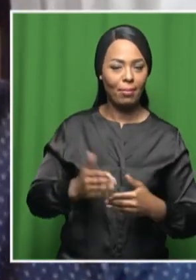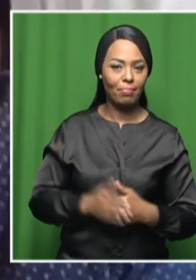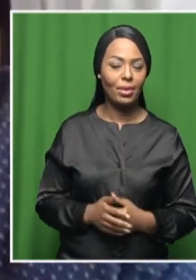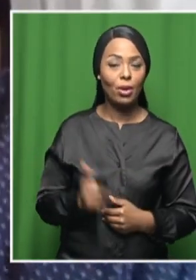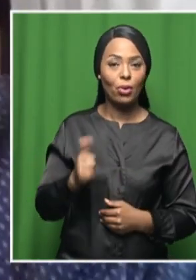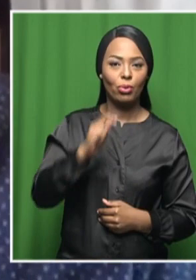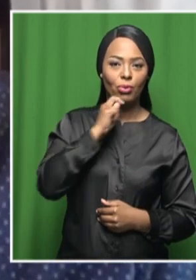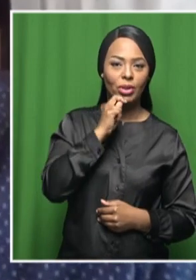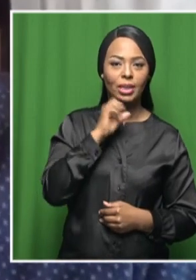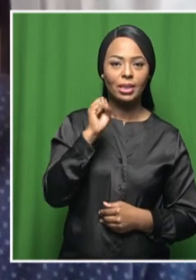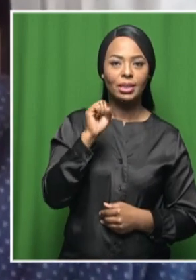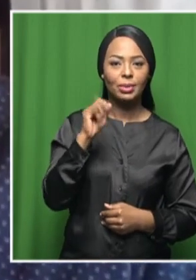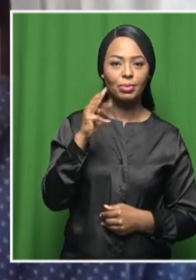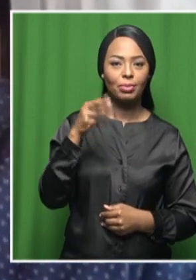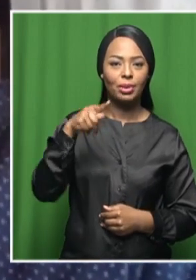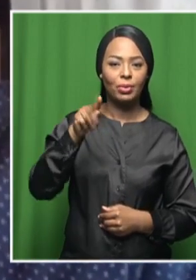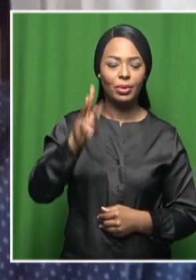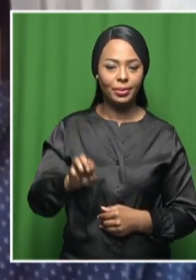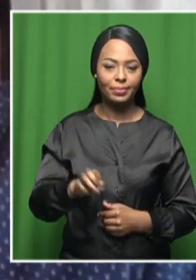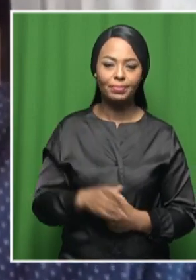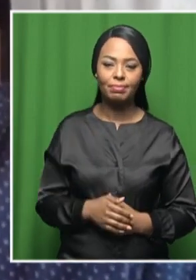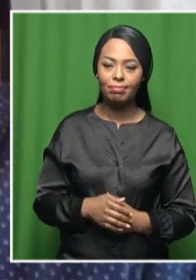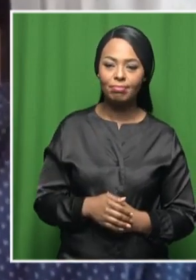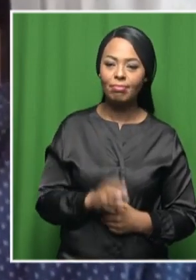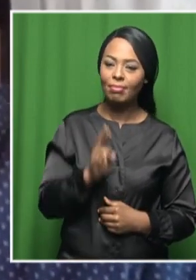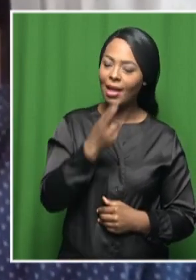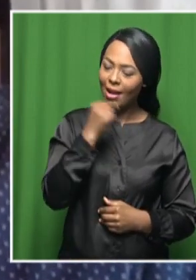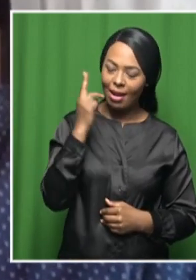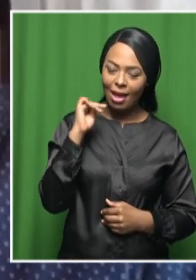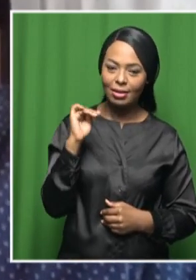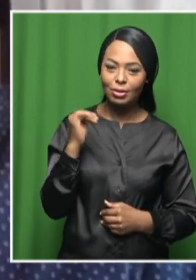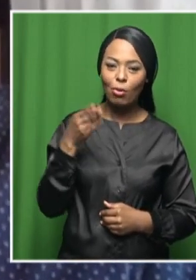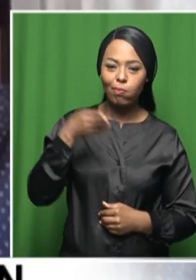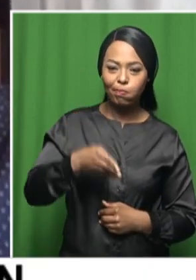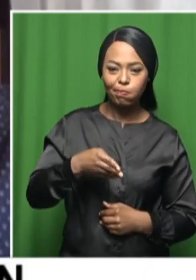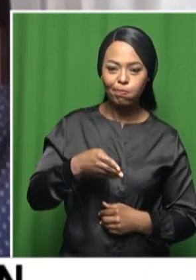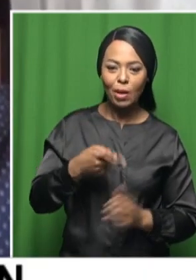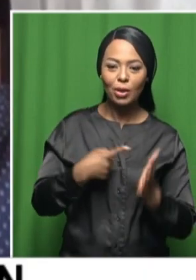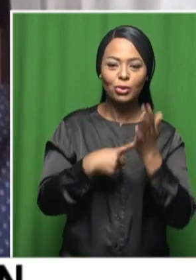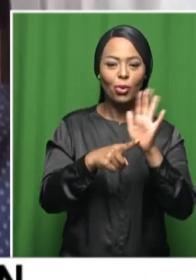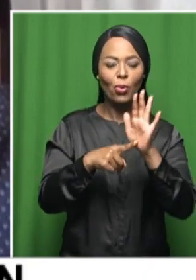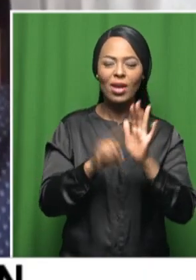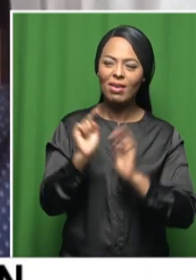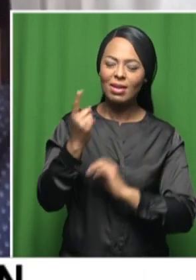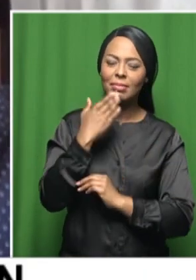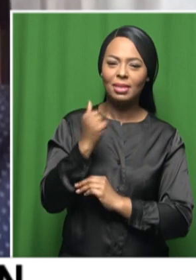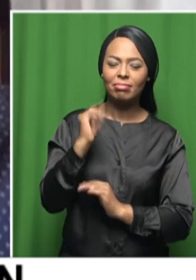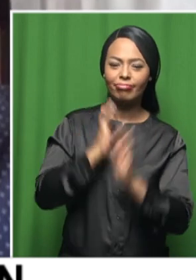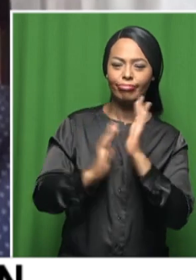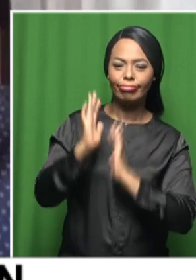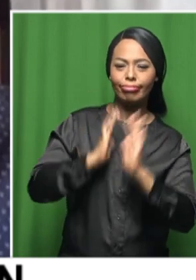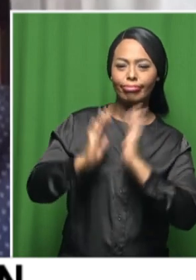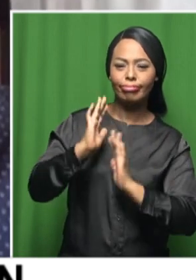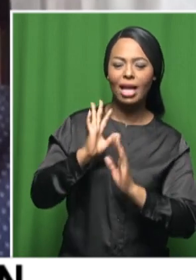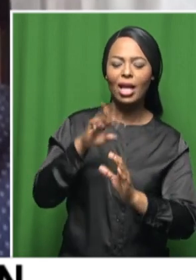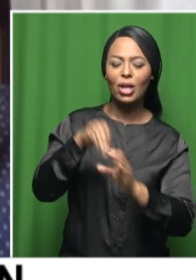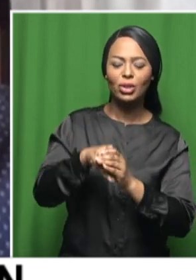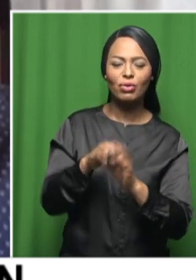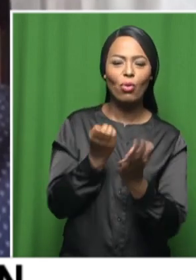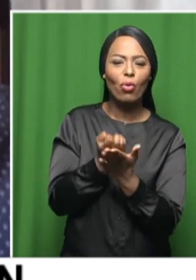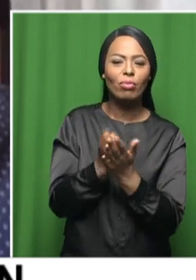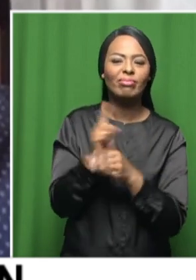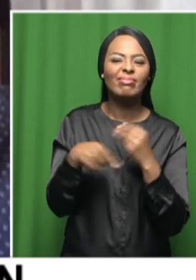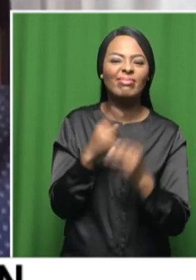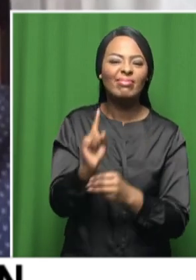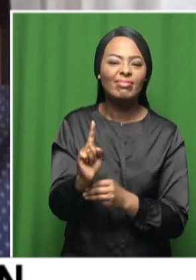morning, Simphize. Good to have you on the show this morning, Dr. van Niekerk. First of all, give us a brief description of what the inclusive economy is all